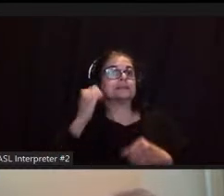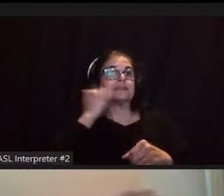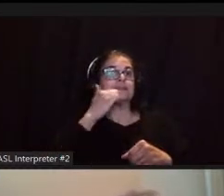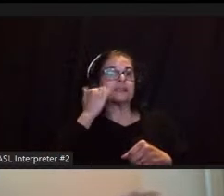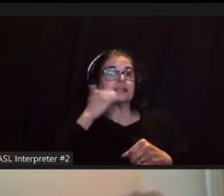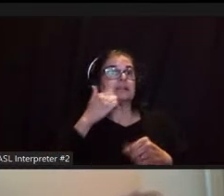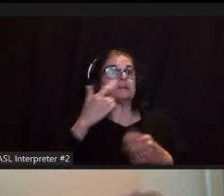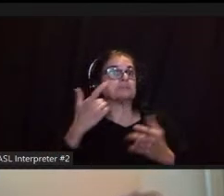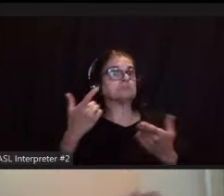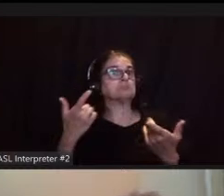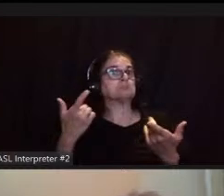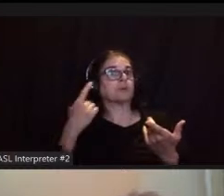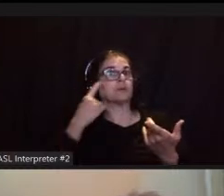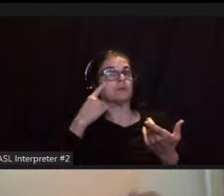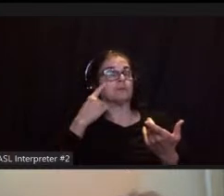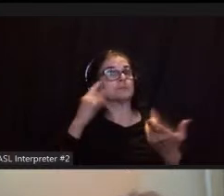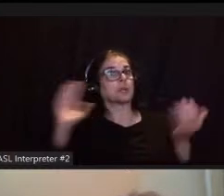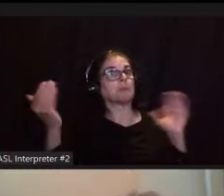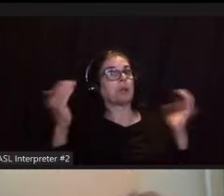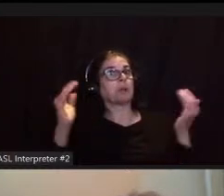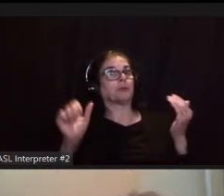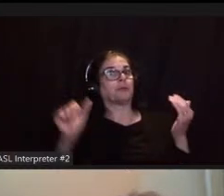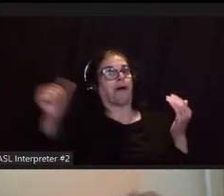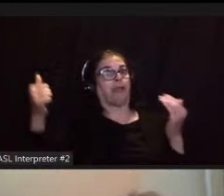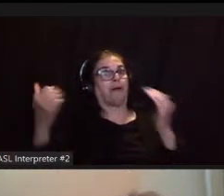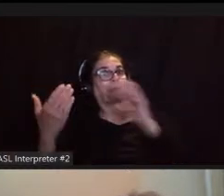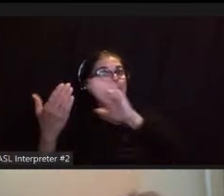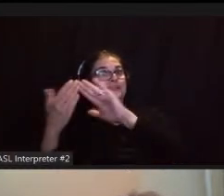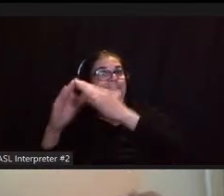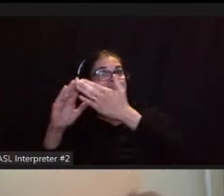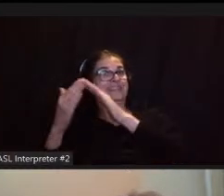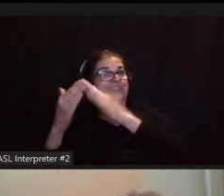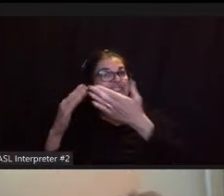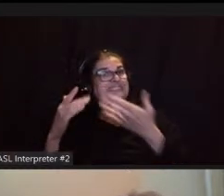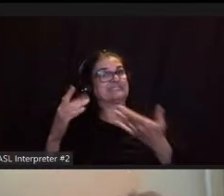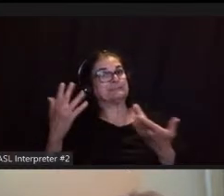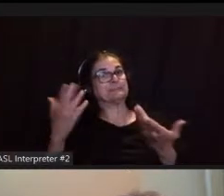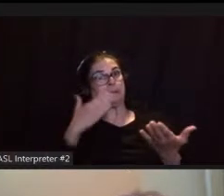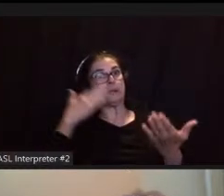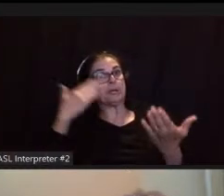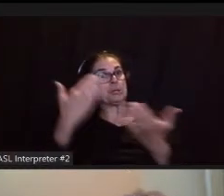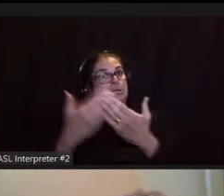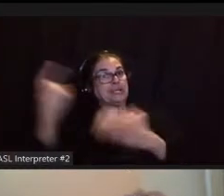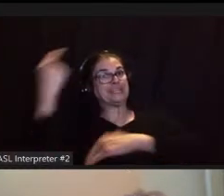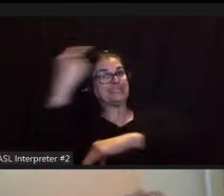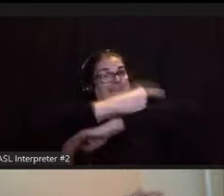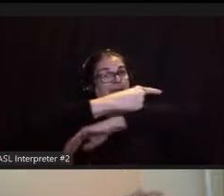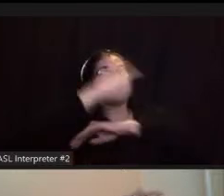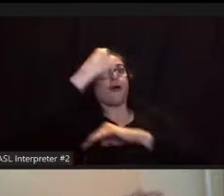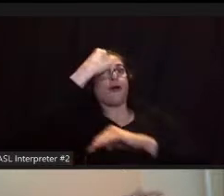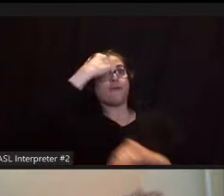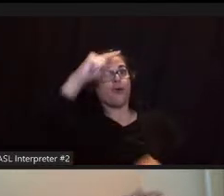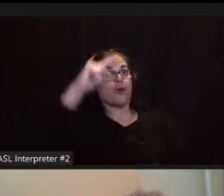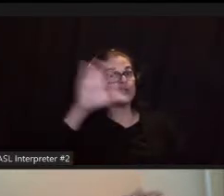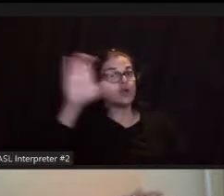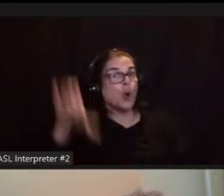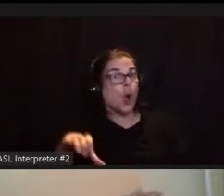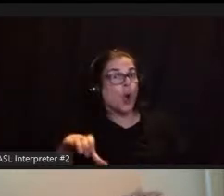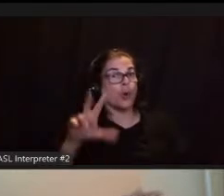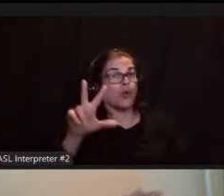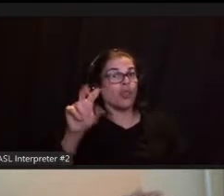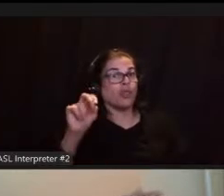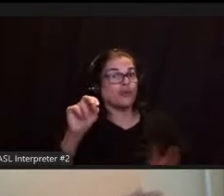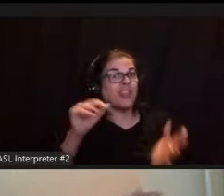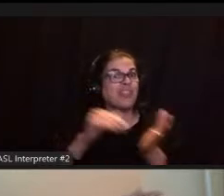would be viewed as a very good day in normal times. So while it's low, extremely low for us, we're